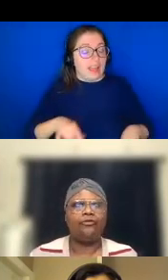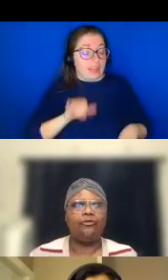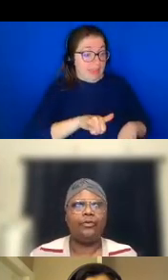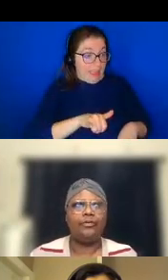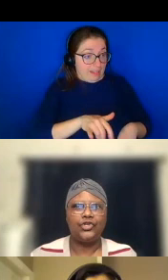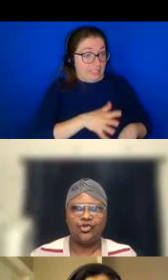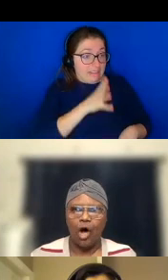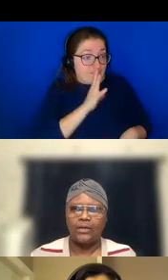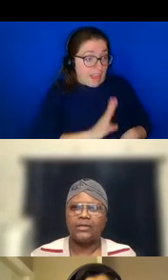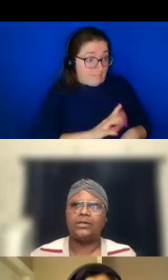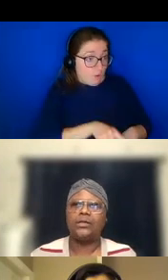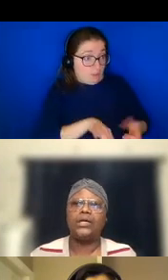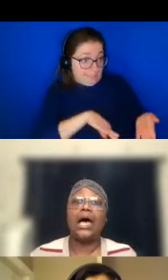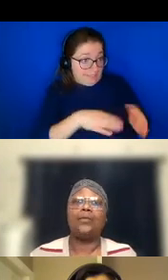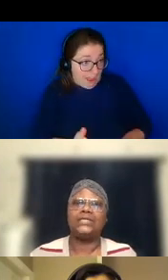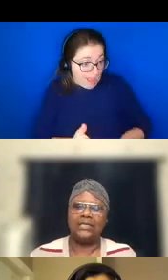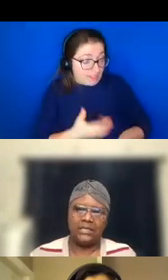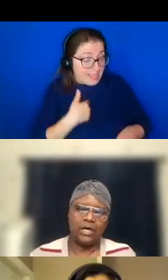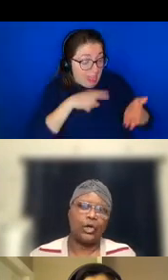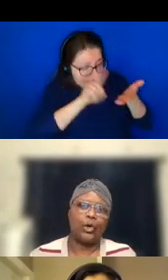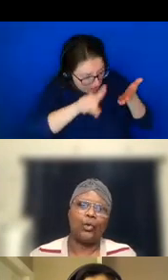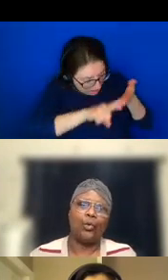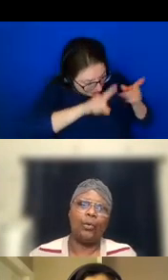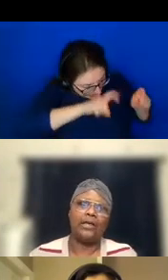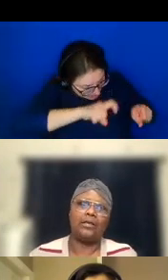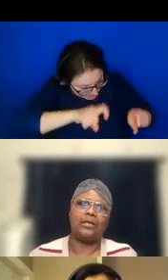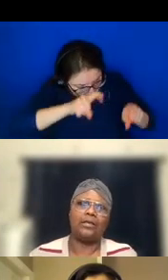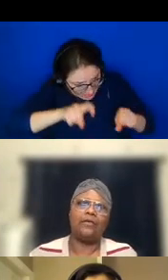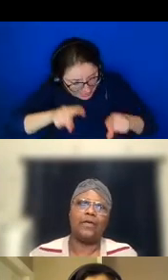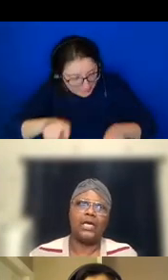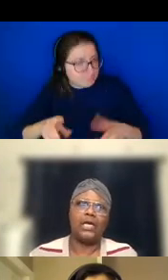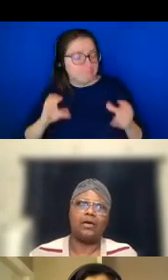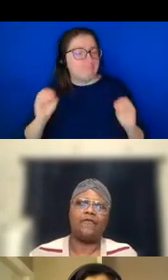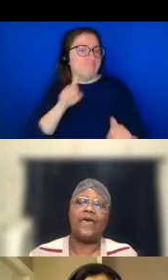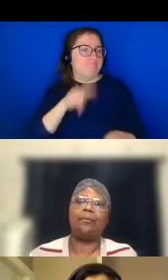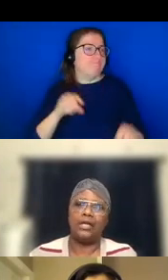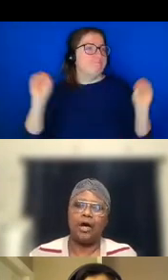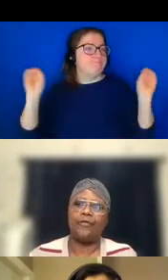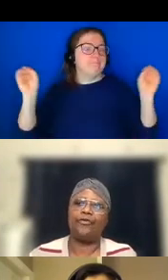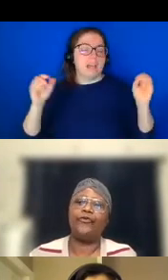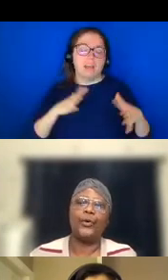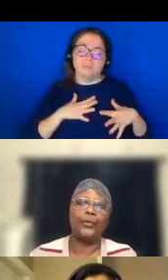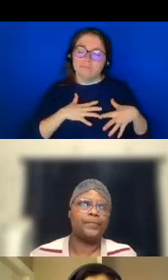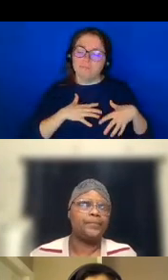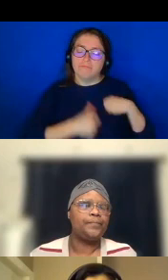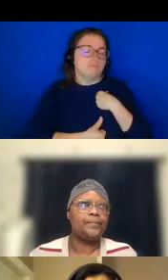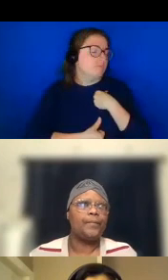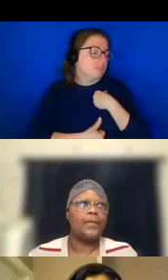myself distraught. I was hysterical with the family on the